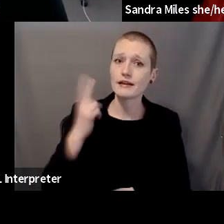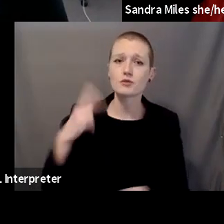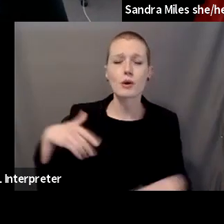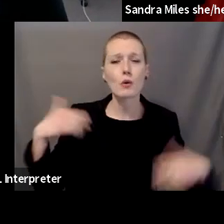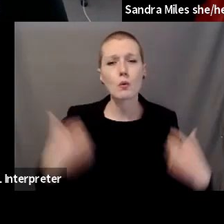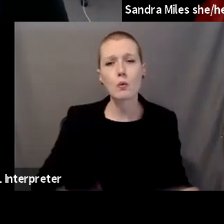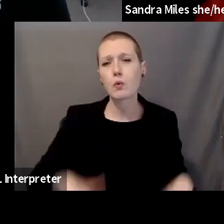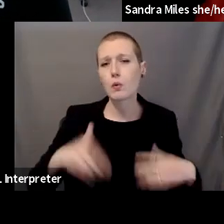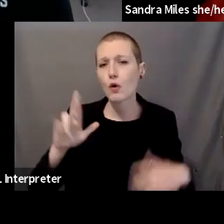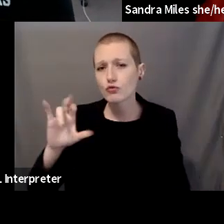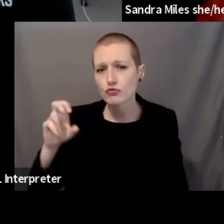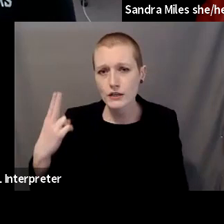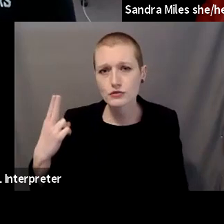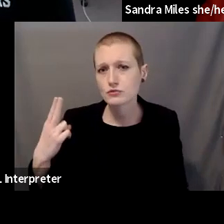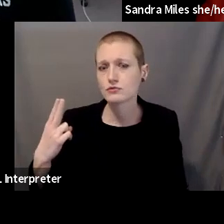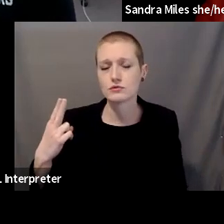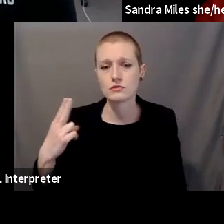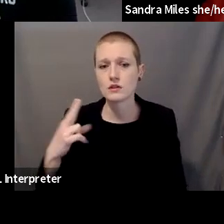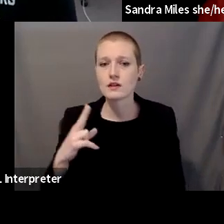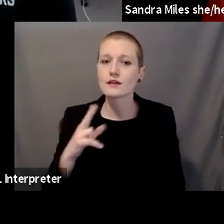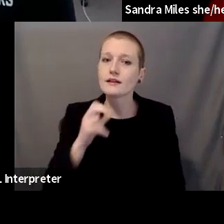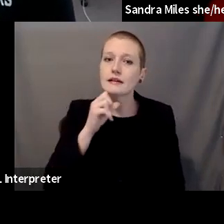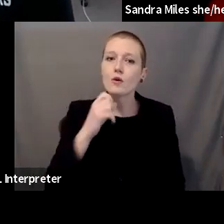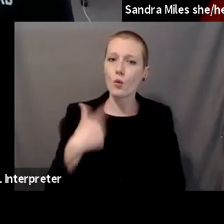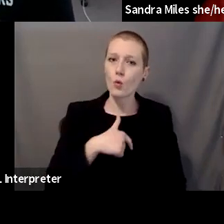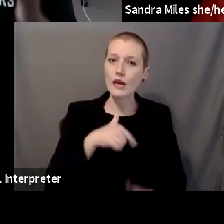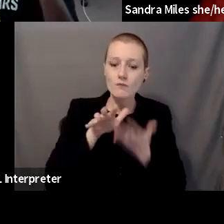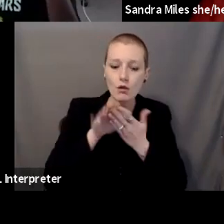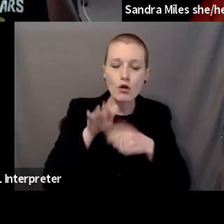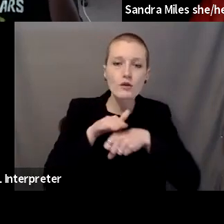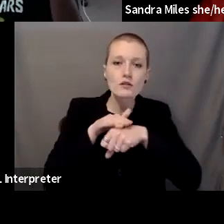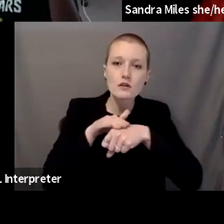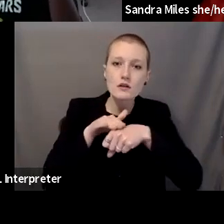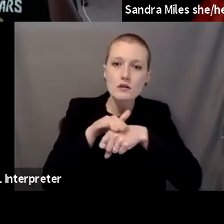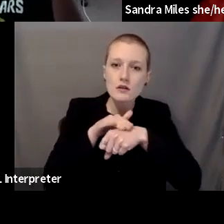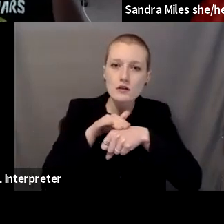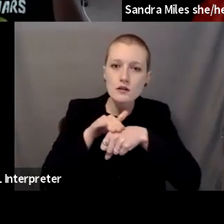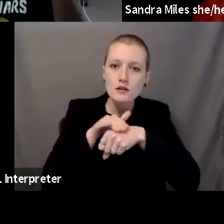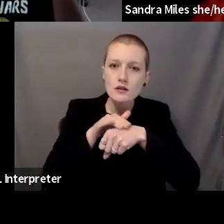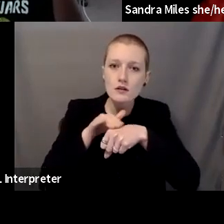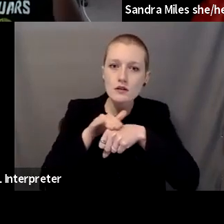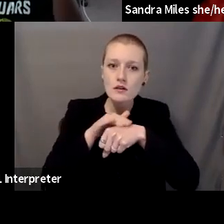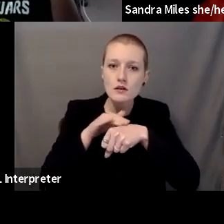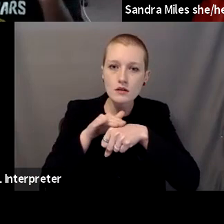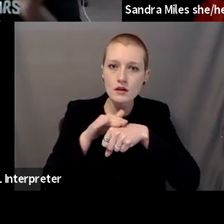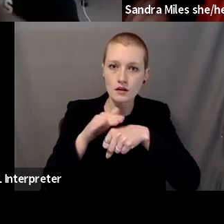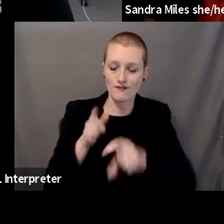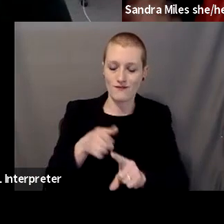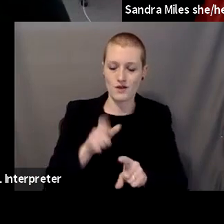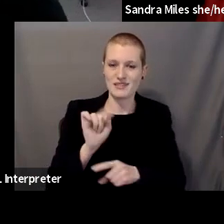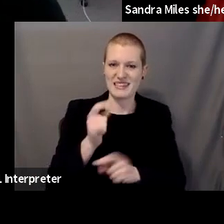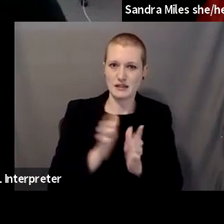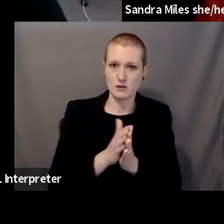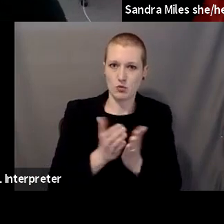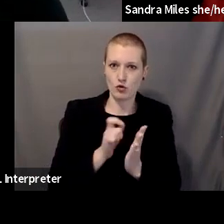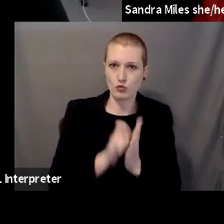more than just the little bit that we've been allowed to learn from our textbooks written from a perspective that did not